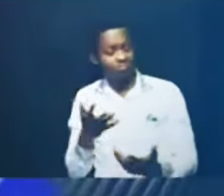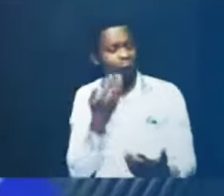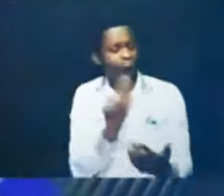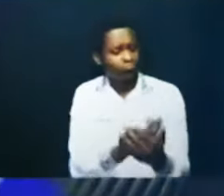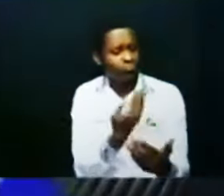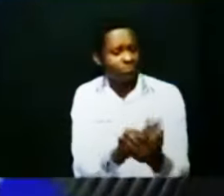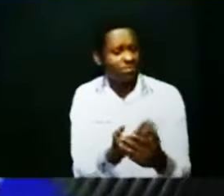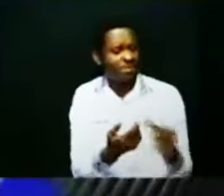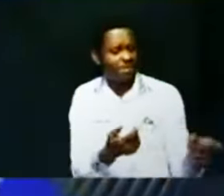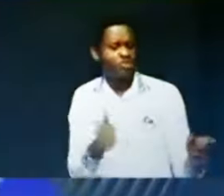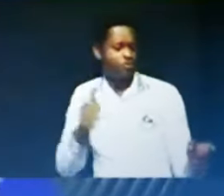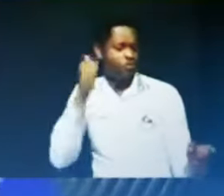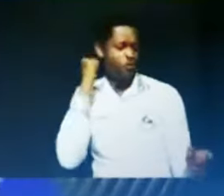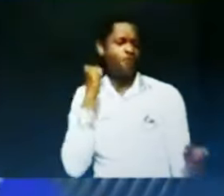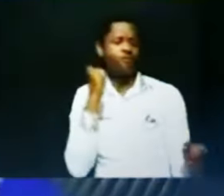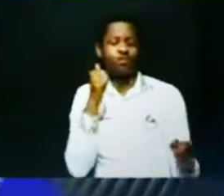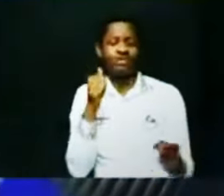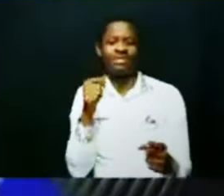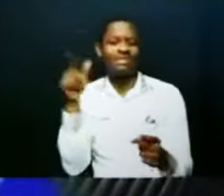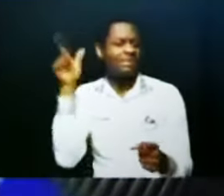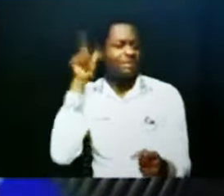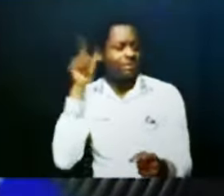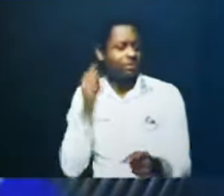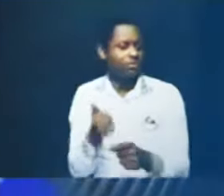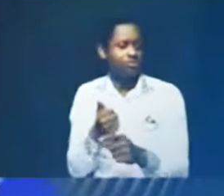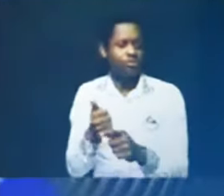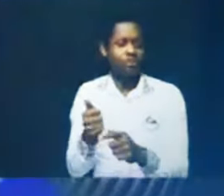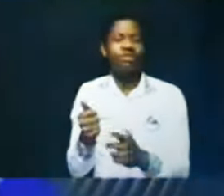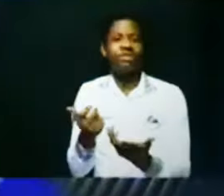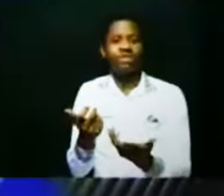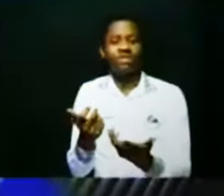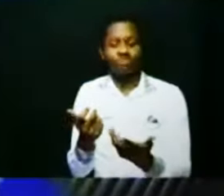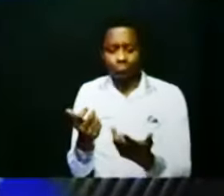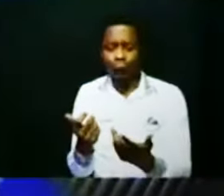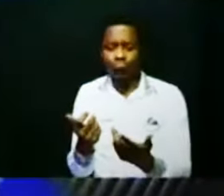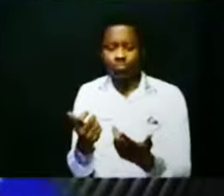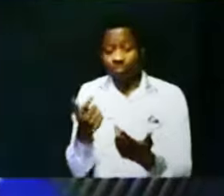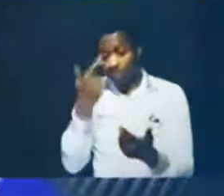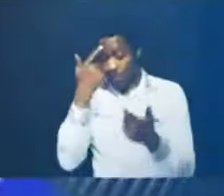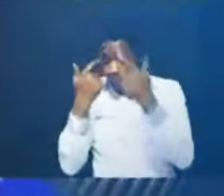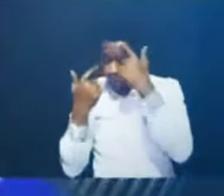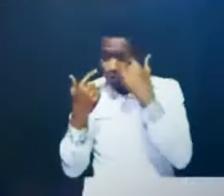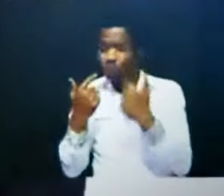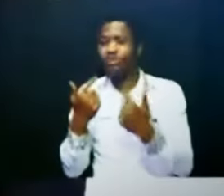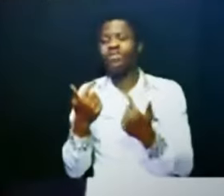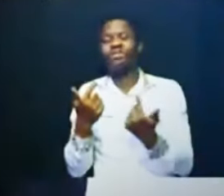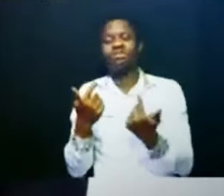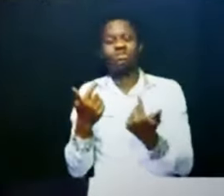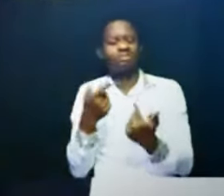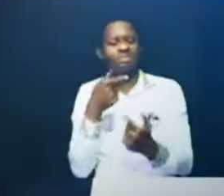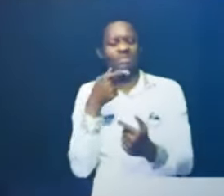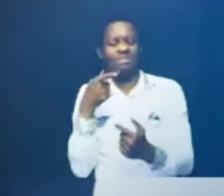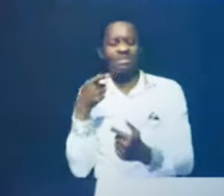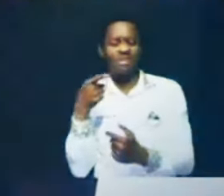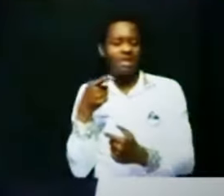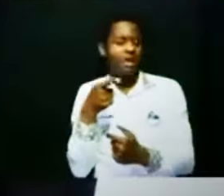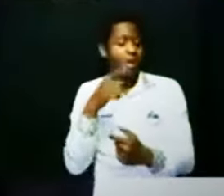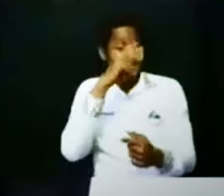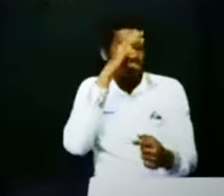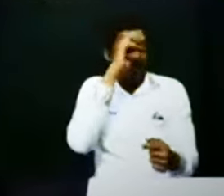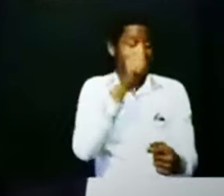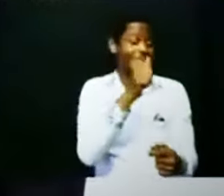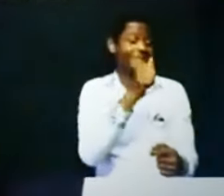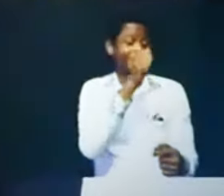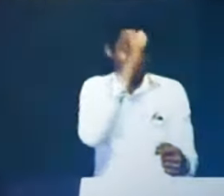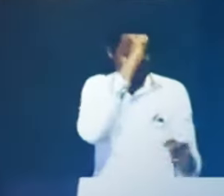and since he was stronger than she, he raped her. Nanso wampese utie no na enam se ne ho